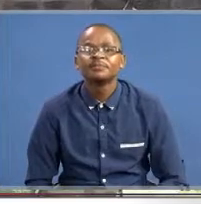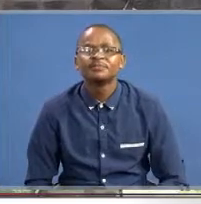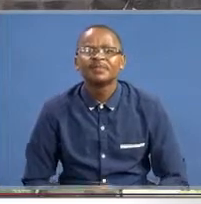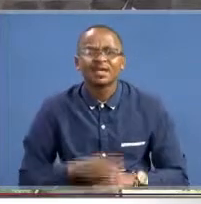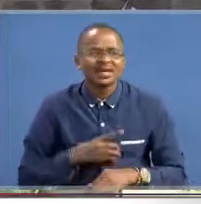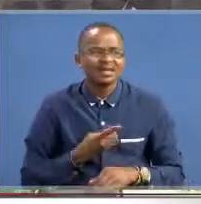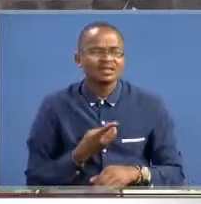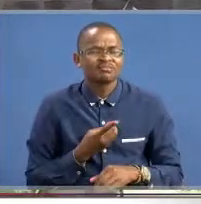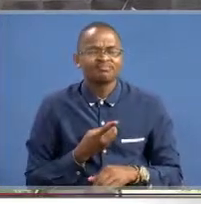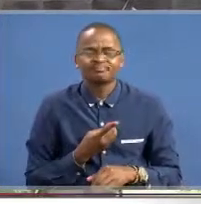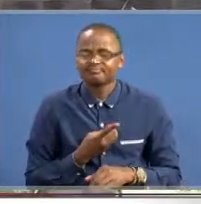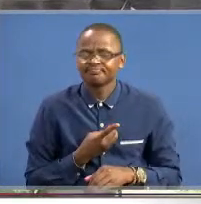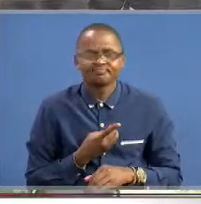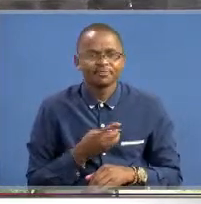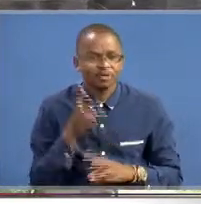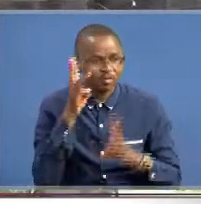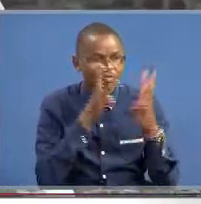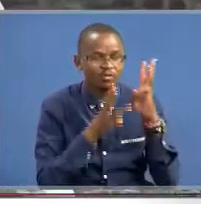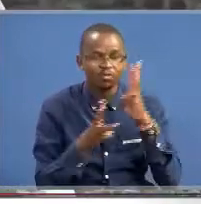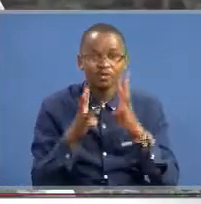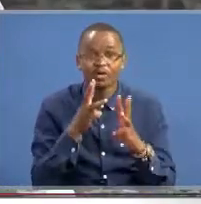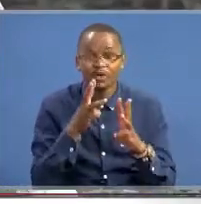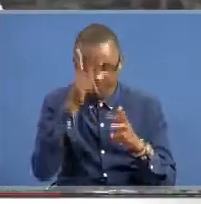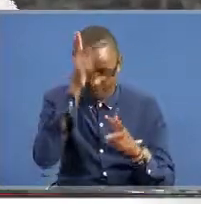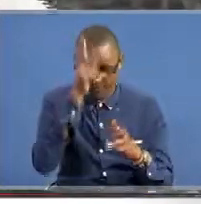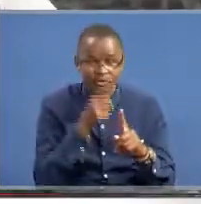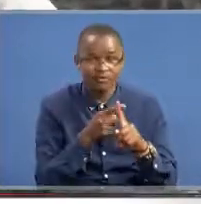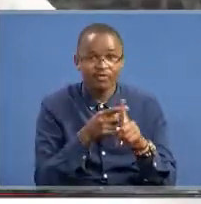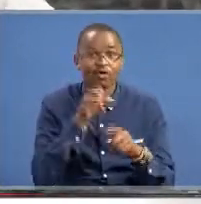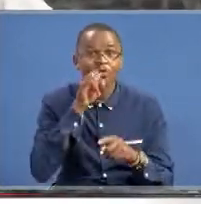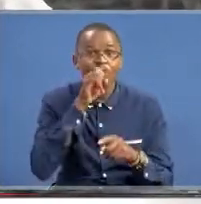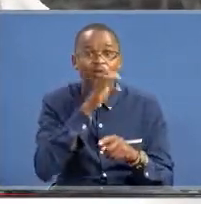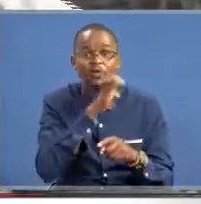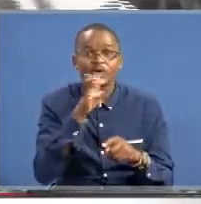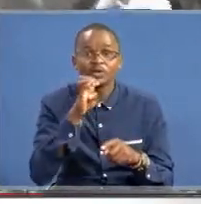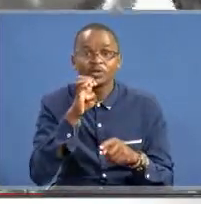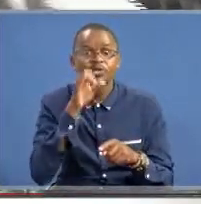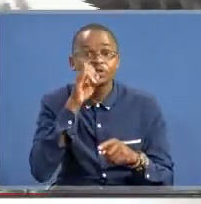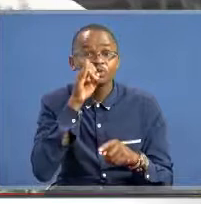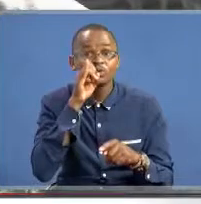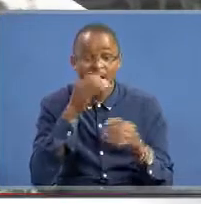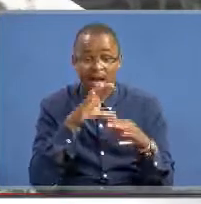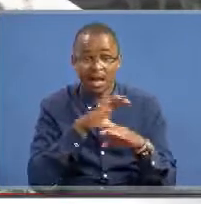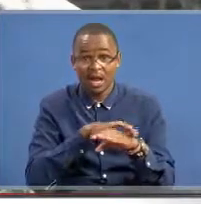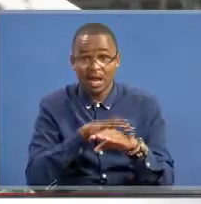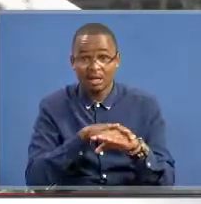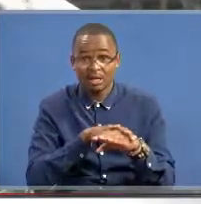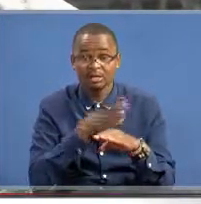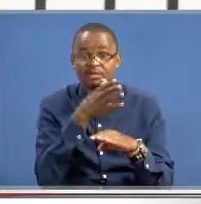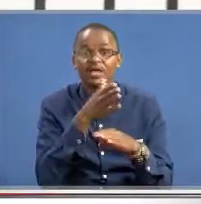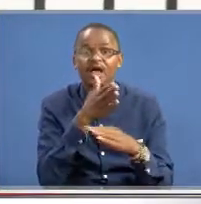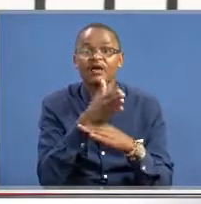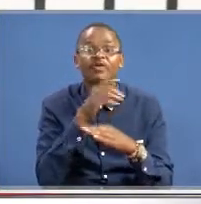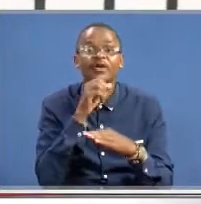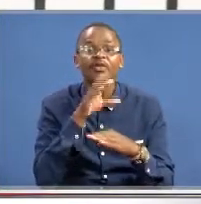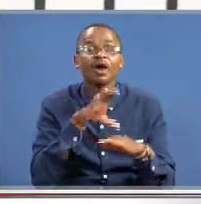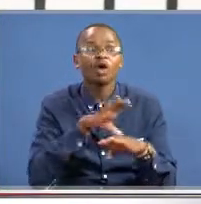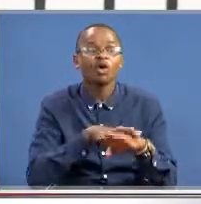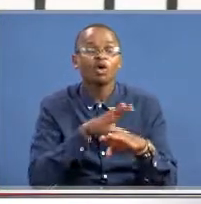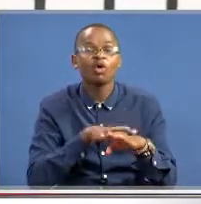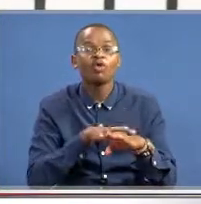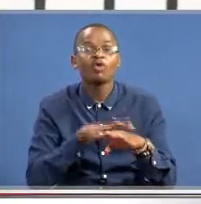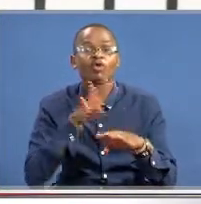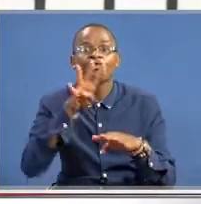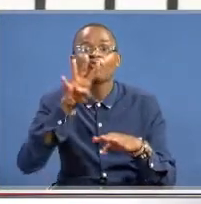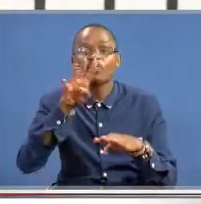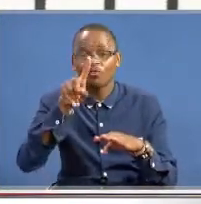Desperation, anger, and disbelief is what two parents from Isiolo County are now facing. This is after their son, who scored an impressive marks